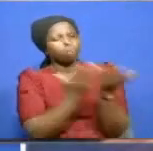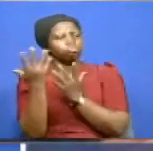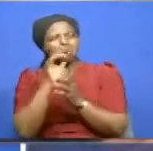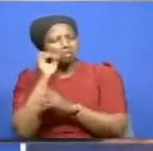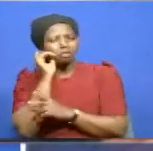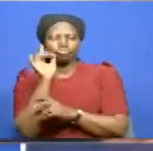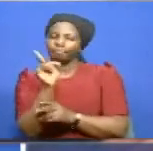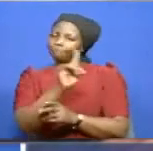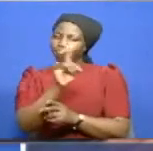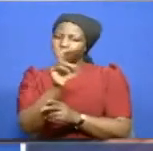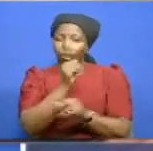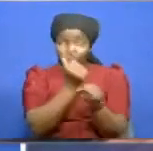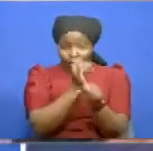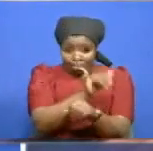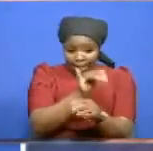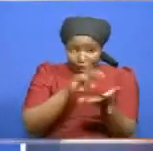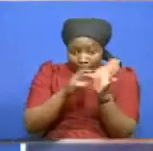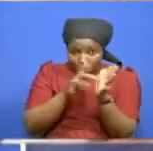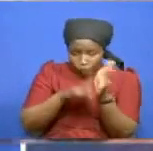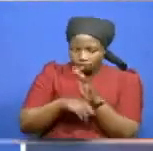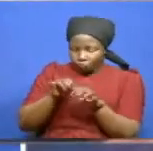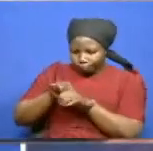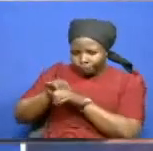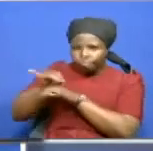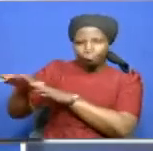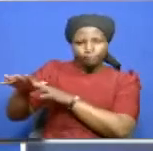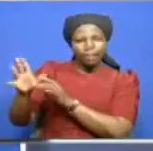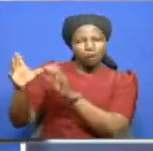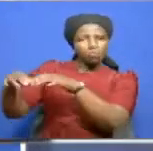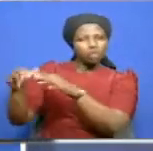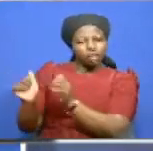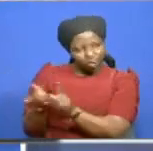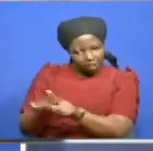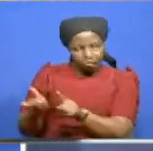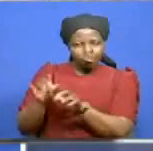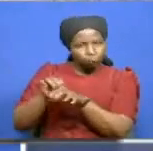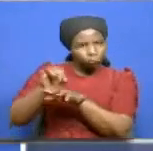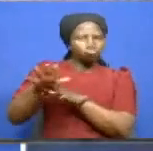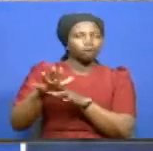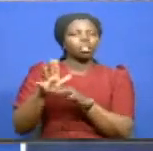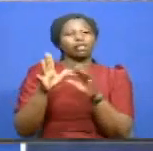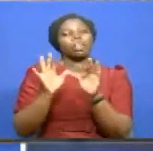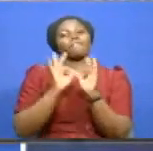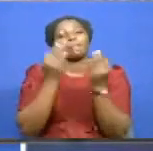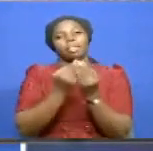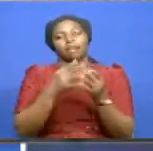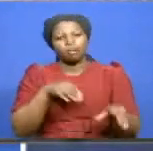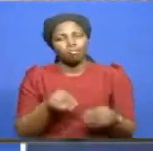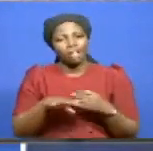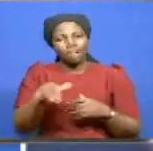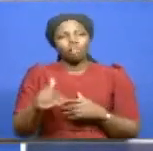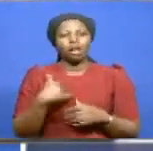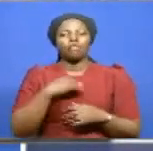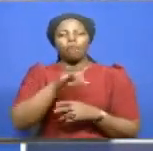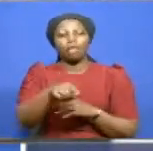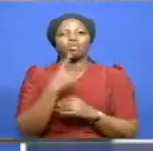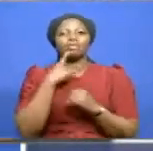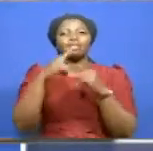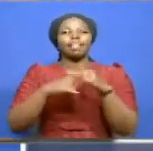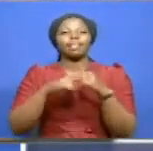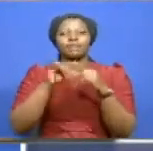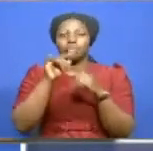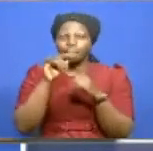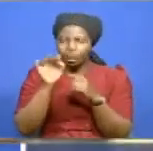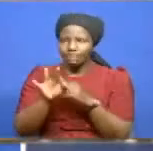Kwa kufanya hivyo ni kusambaza maambukizi kwa jamii na kwa familia. Busia County has reported a total of 1,683